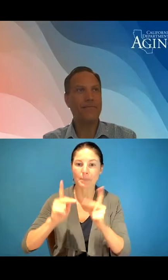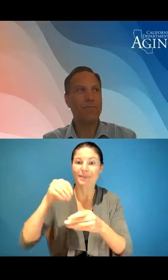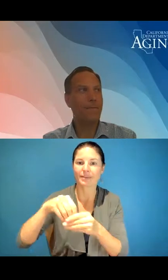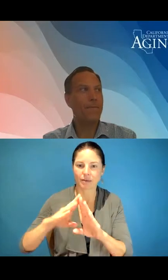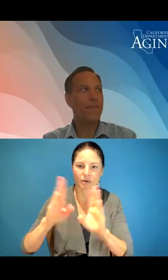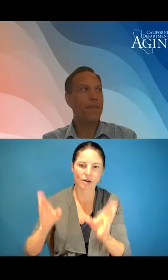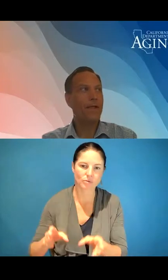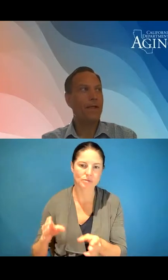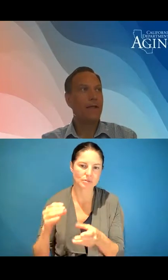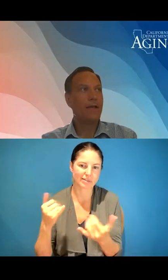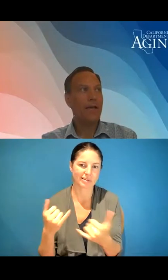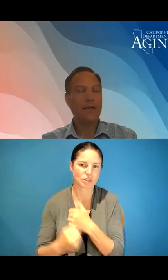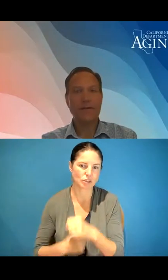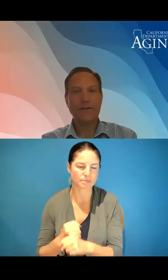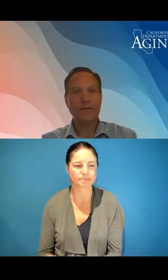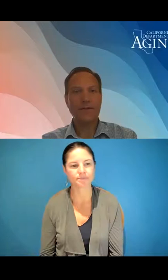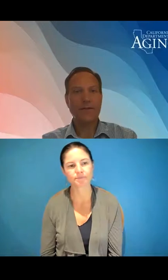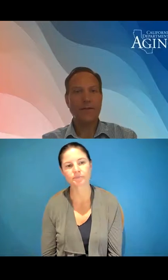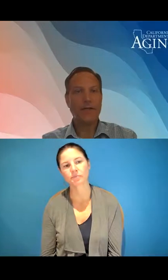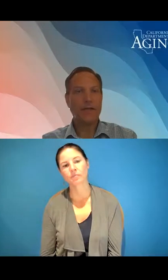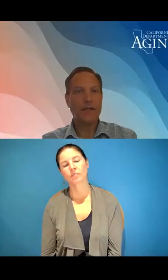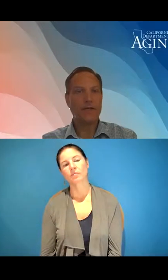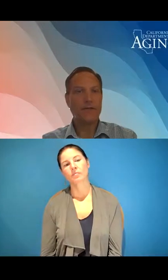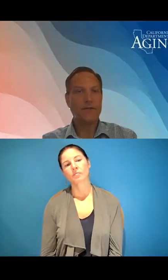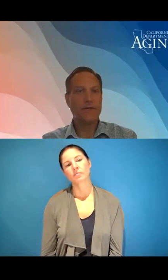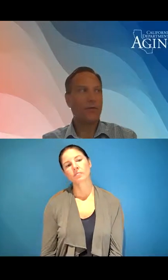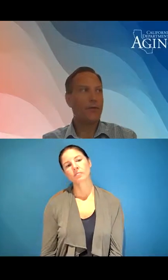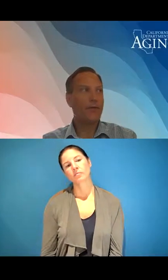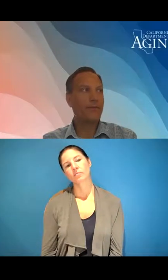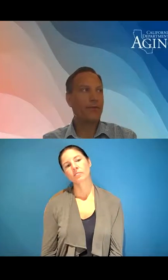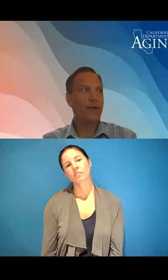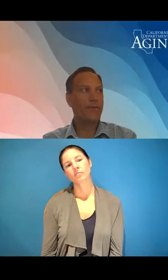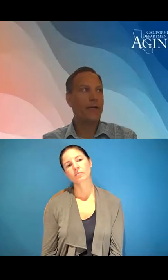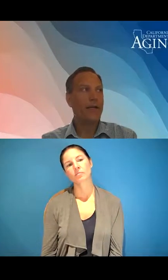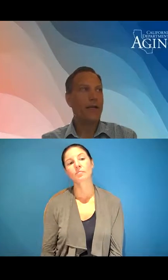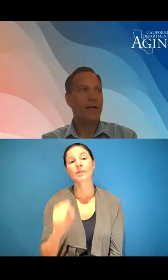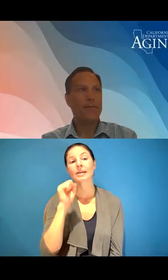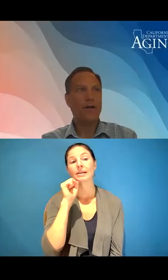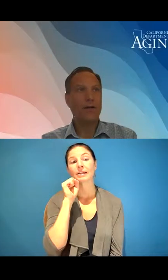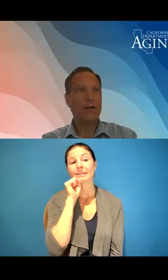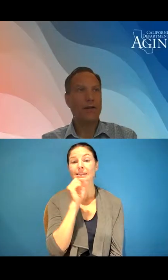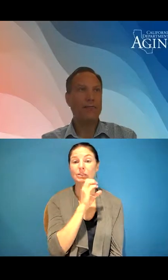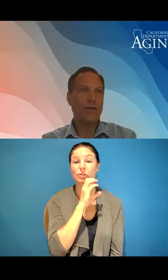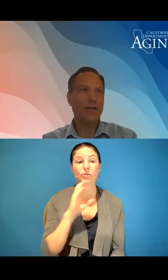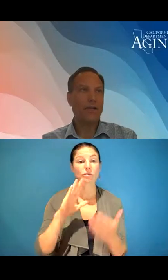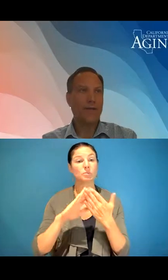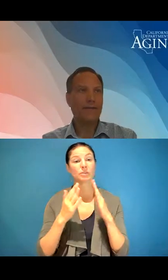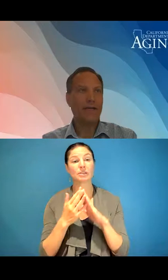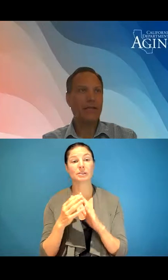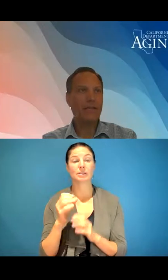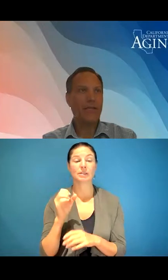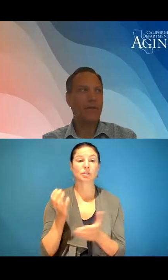slide. Okay, in our senior community service employment program, our what we